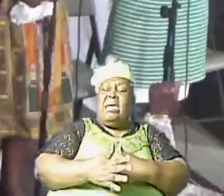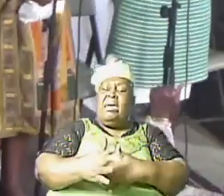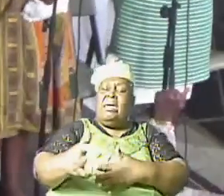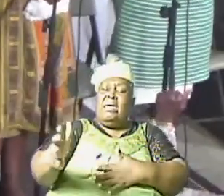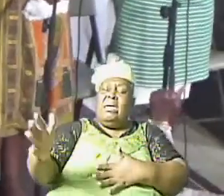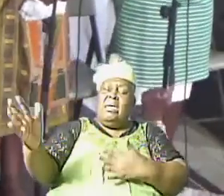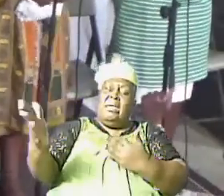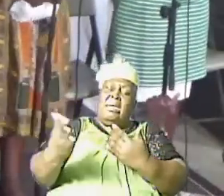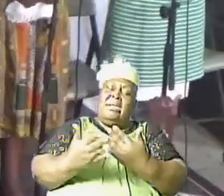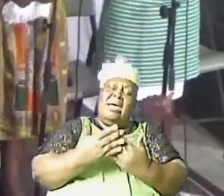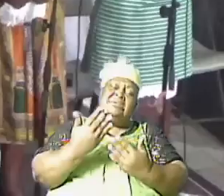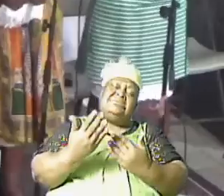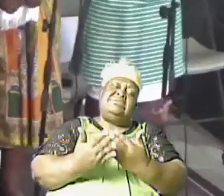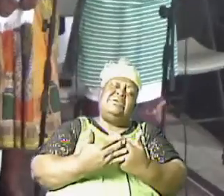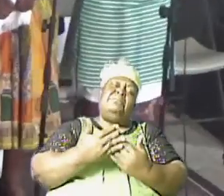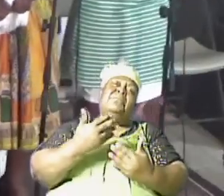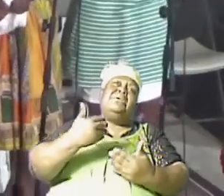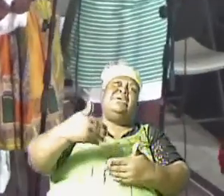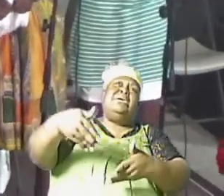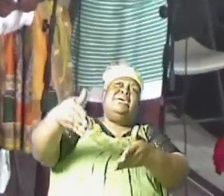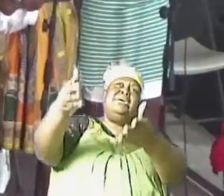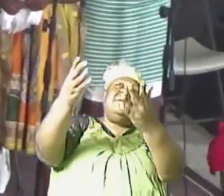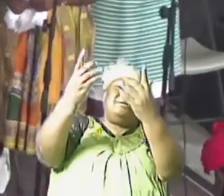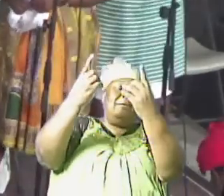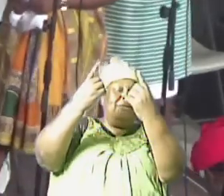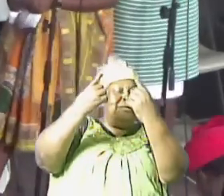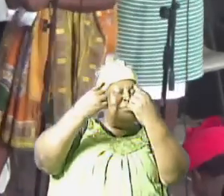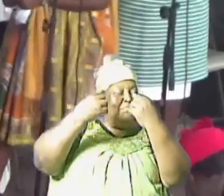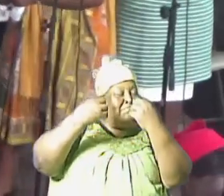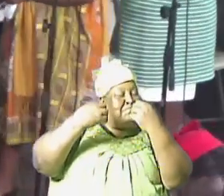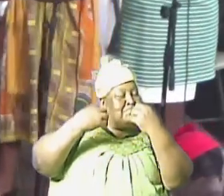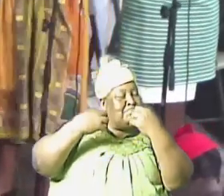away. And yes. I simply